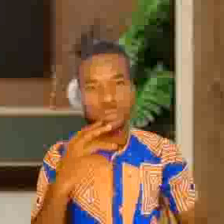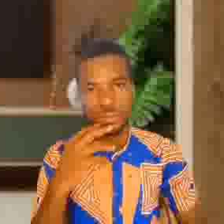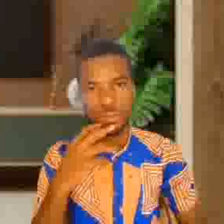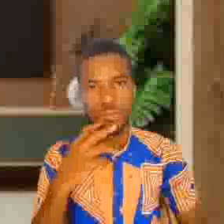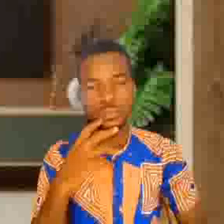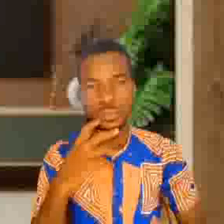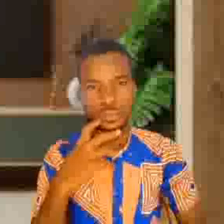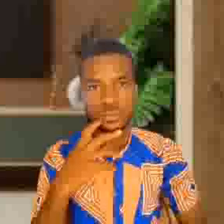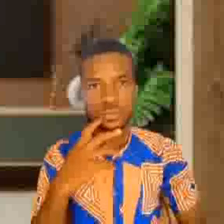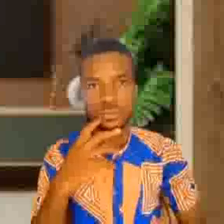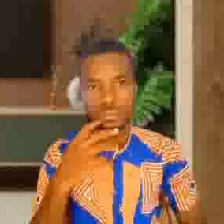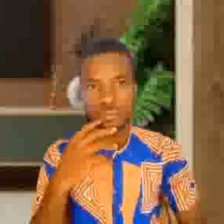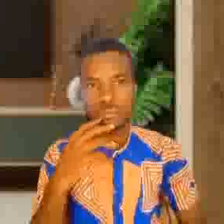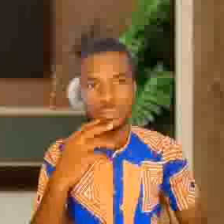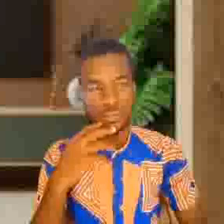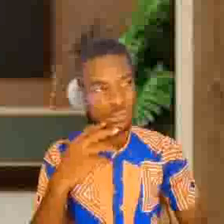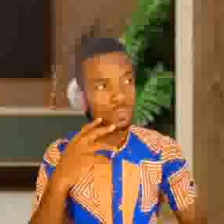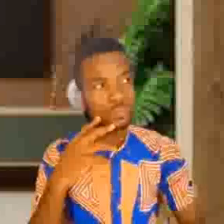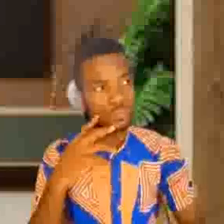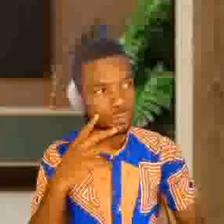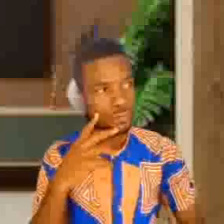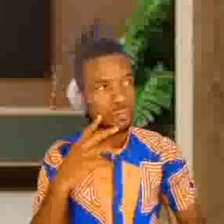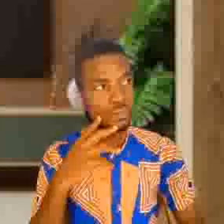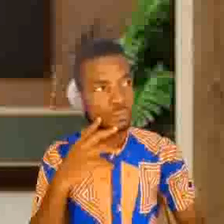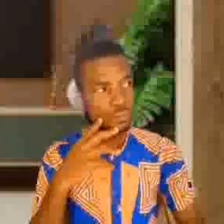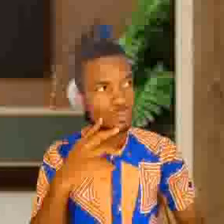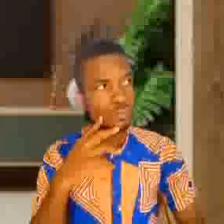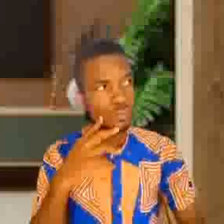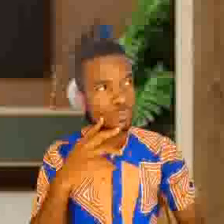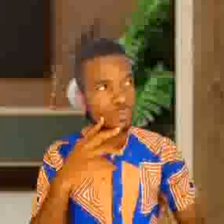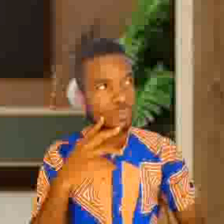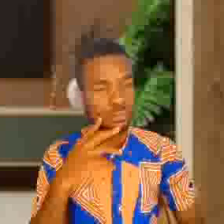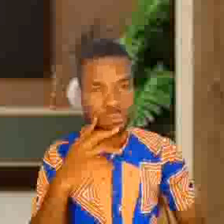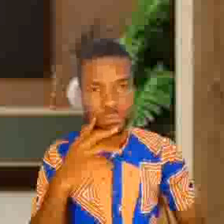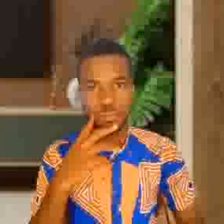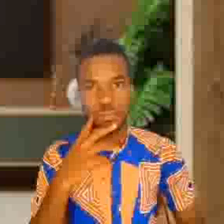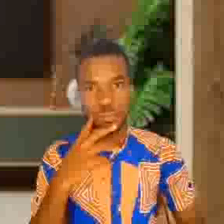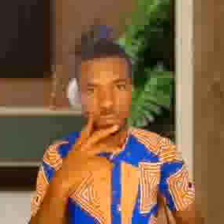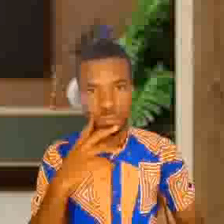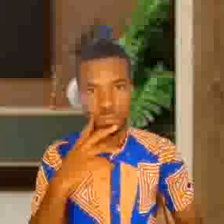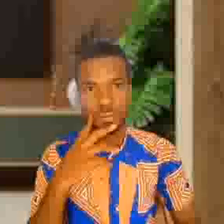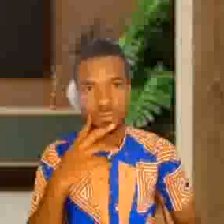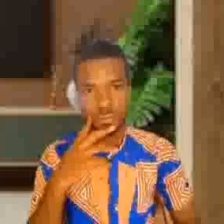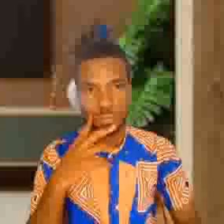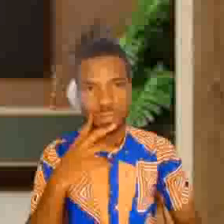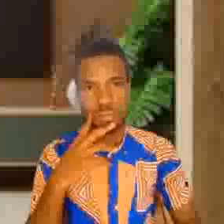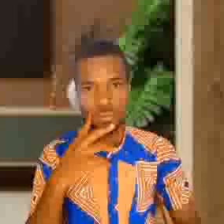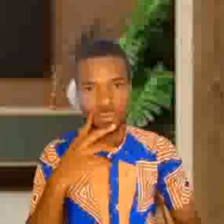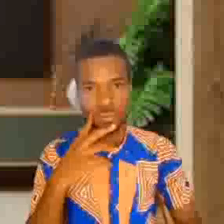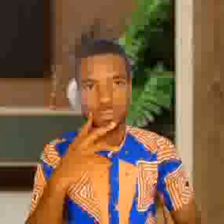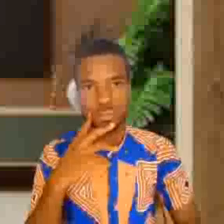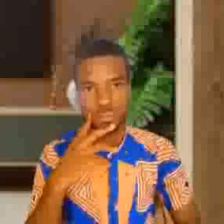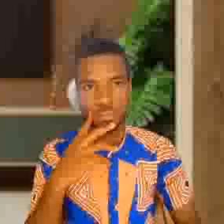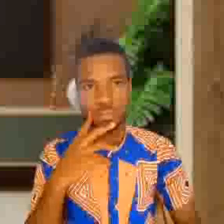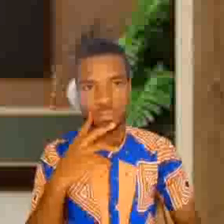And while we were discussing, he now brought another business, that a contract that he won, and he put it on the table. And in